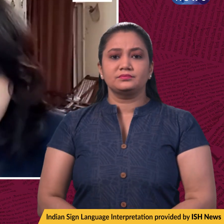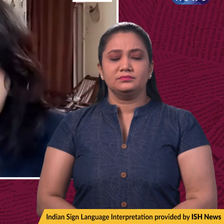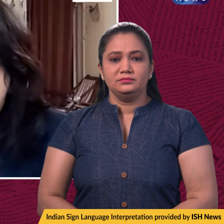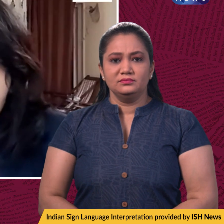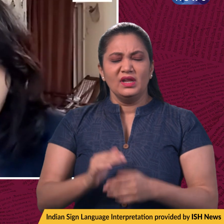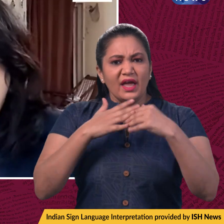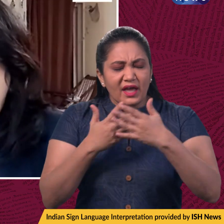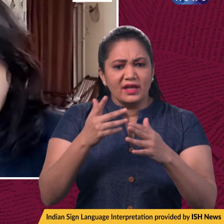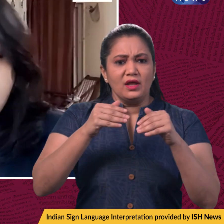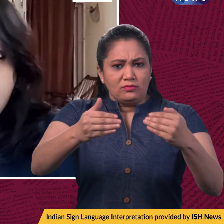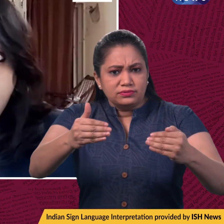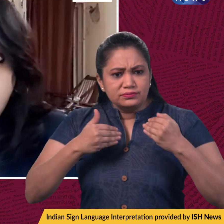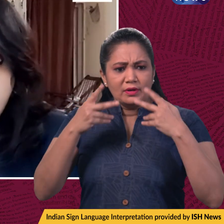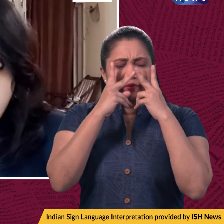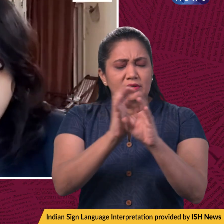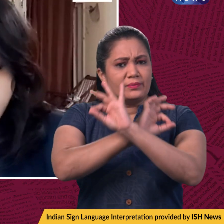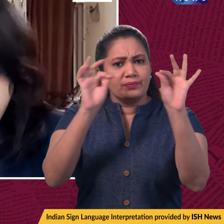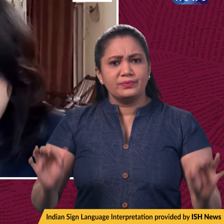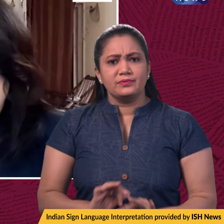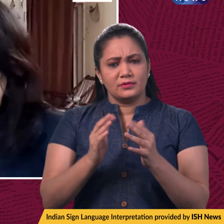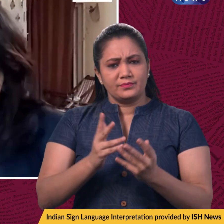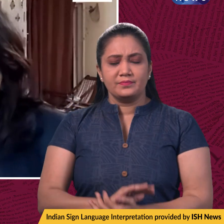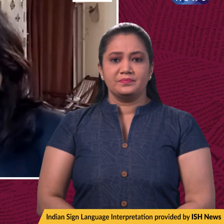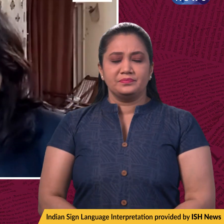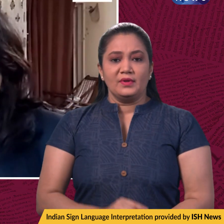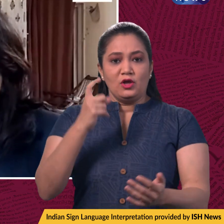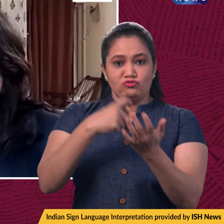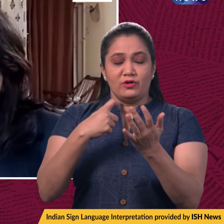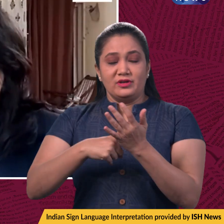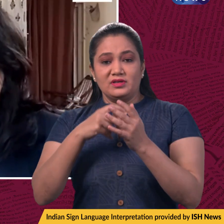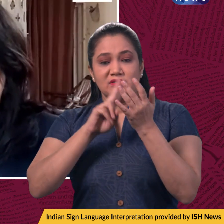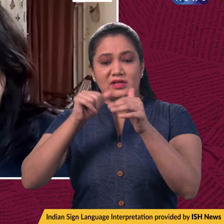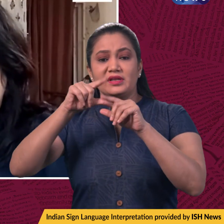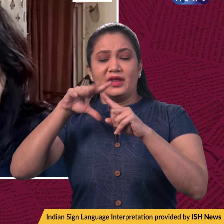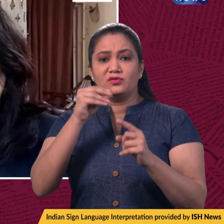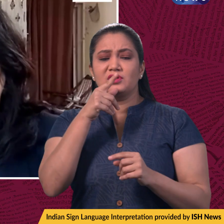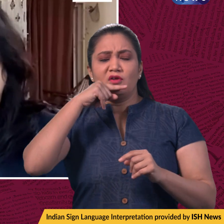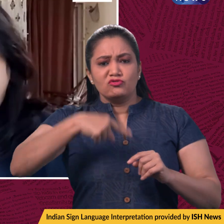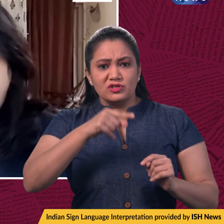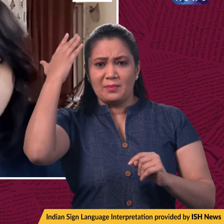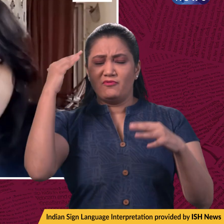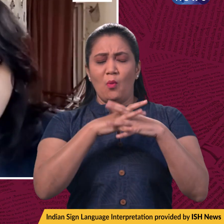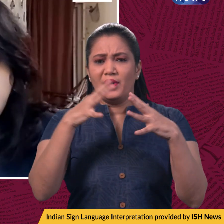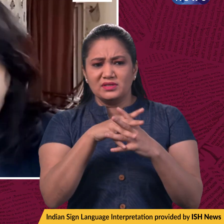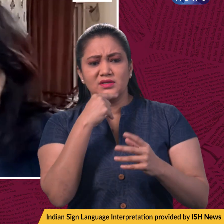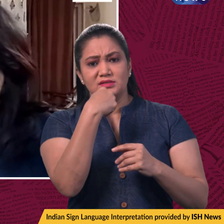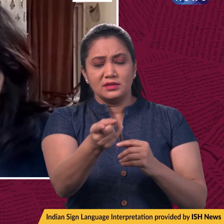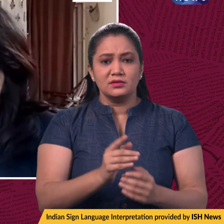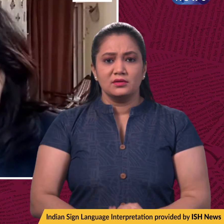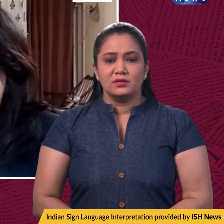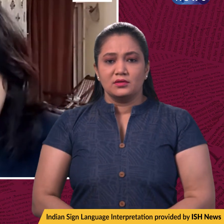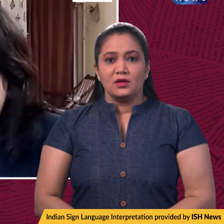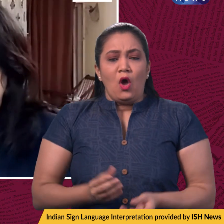and I quote, we don't see any withdrawal yet, end quote. Now, according to Reuters, NATO accused Russia on Wednesday